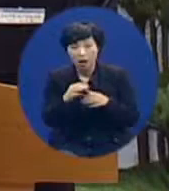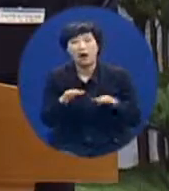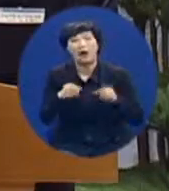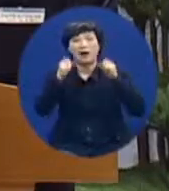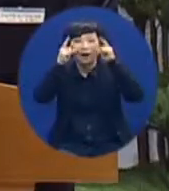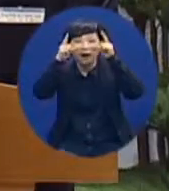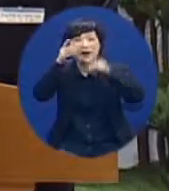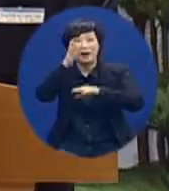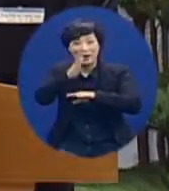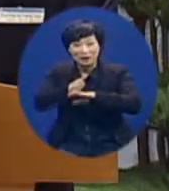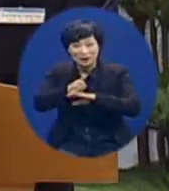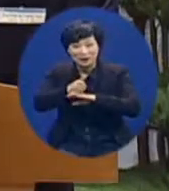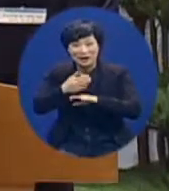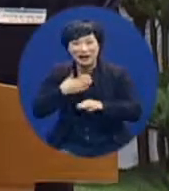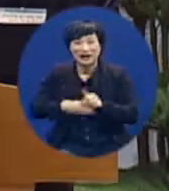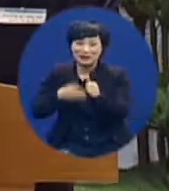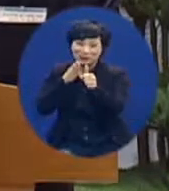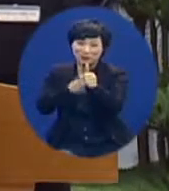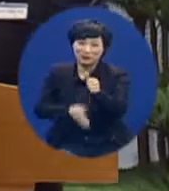the Lord.